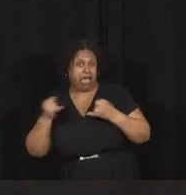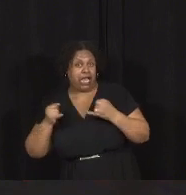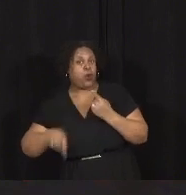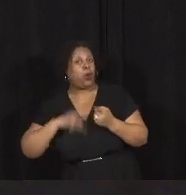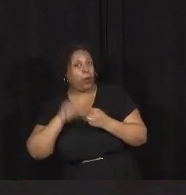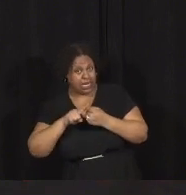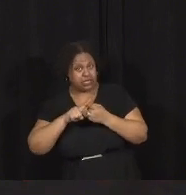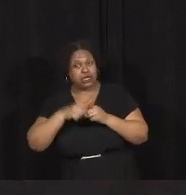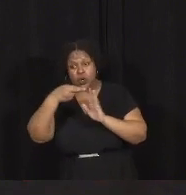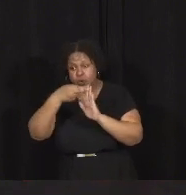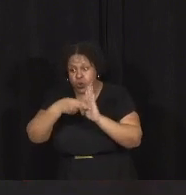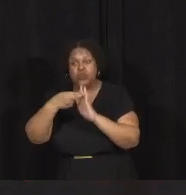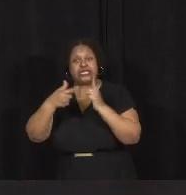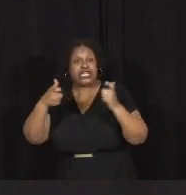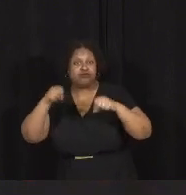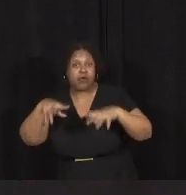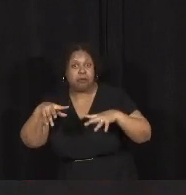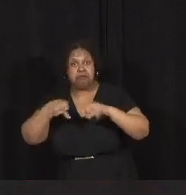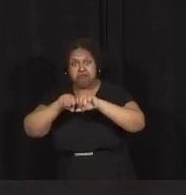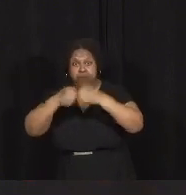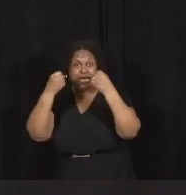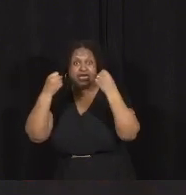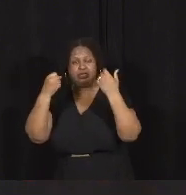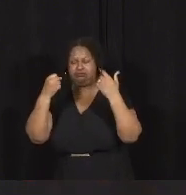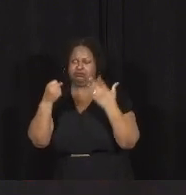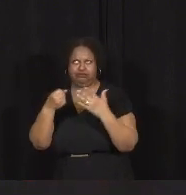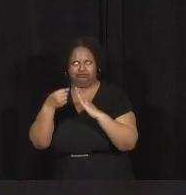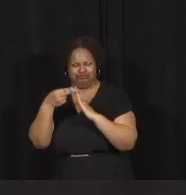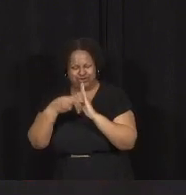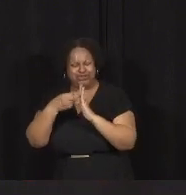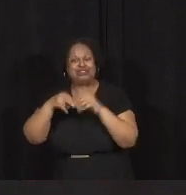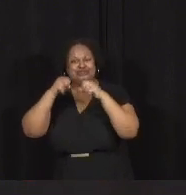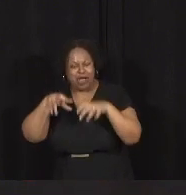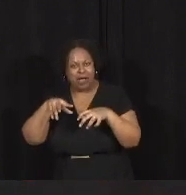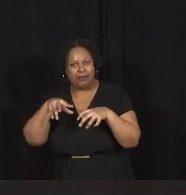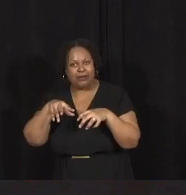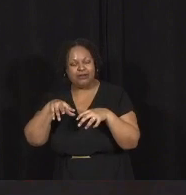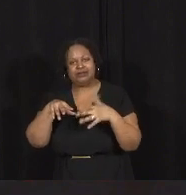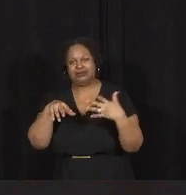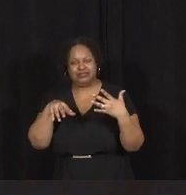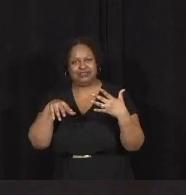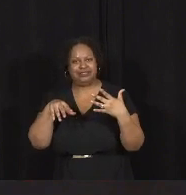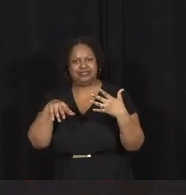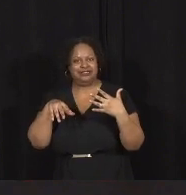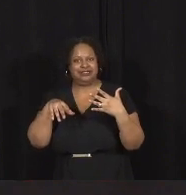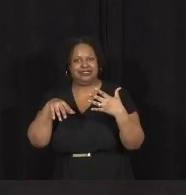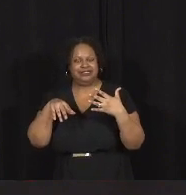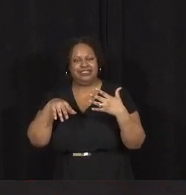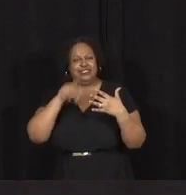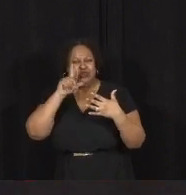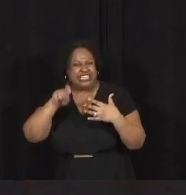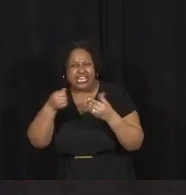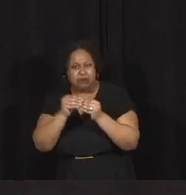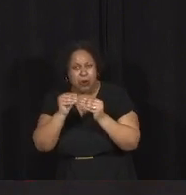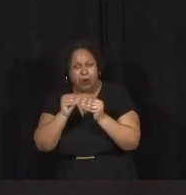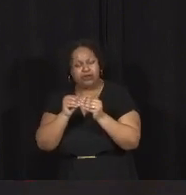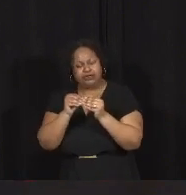very complicated modeling, some really quite complicated science, and is going to have to be done in a